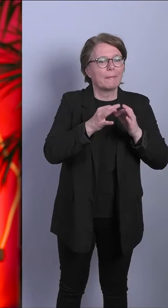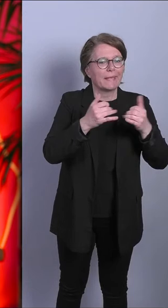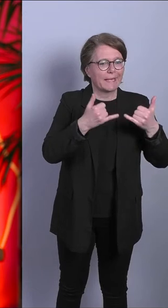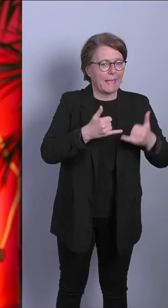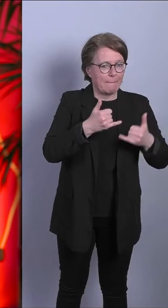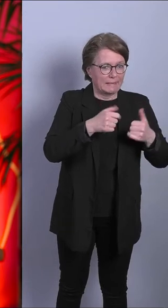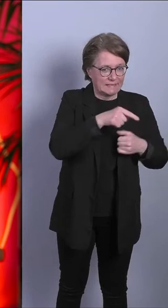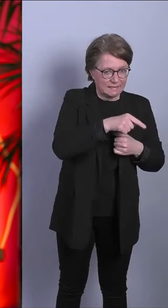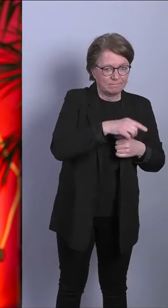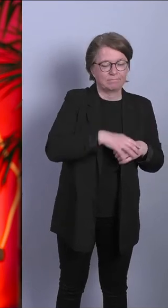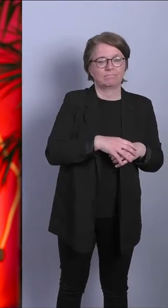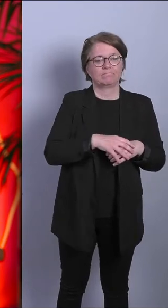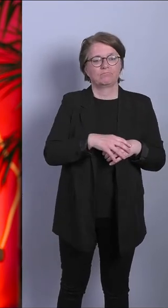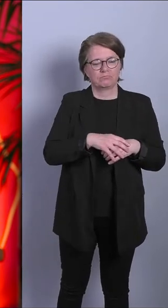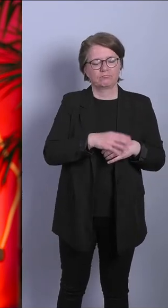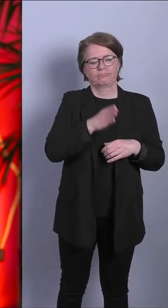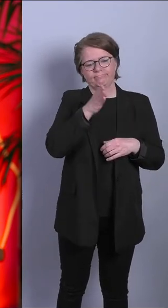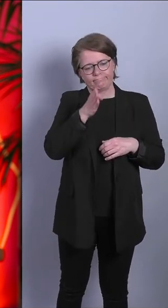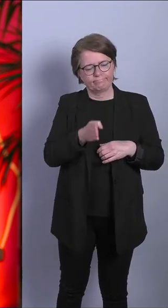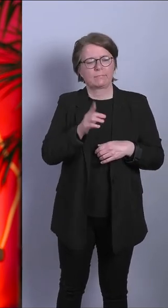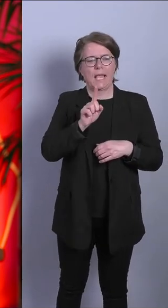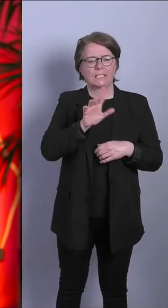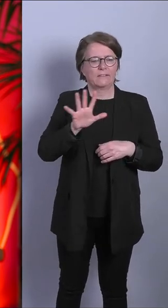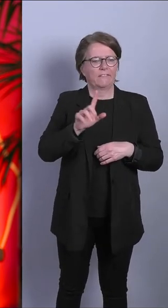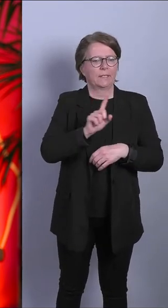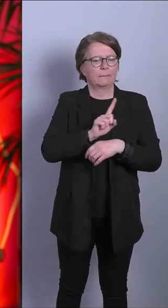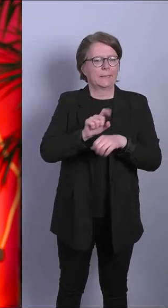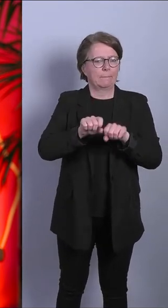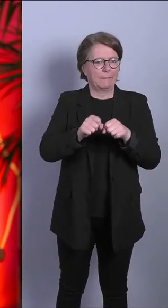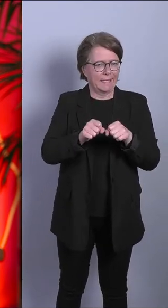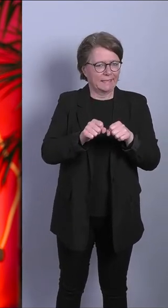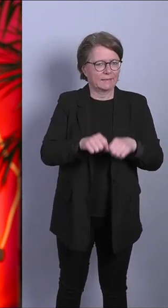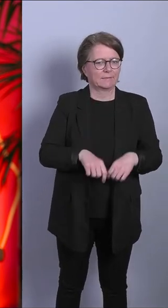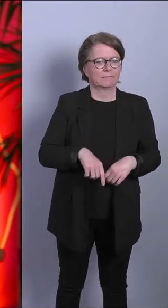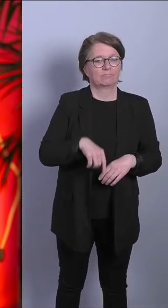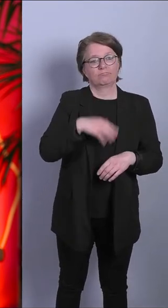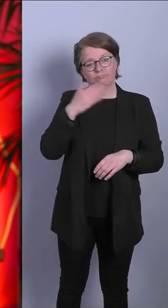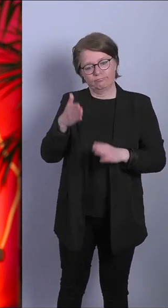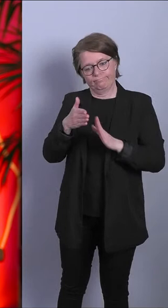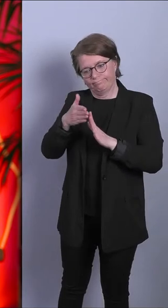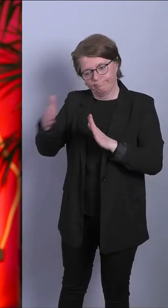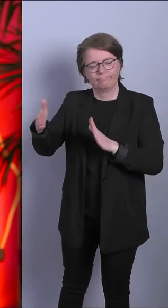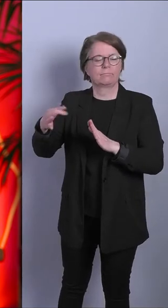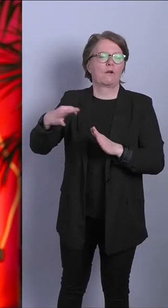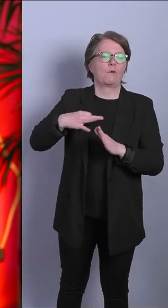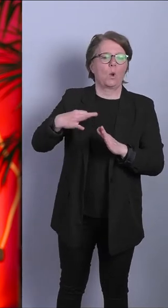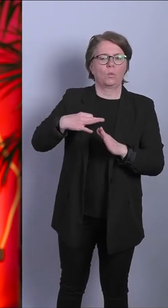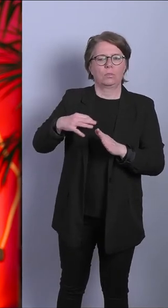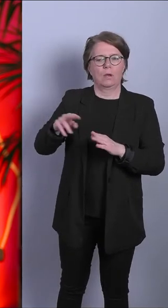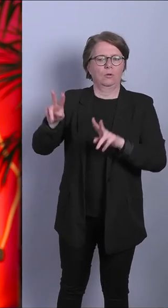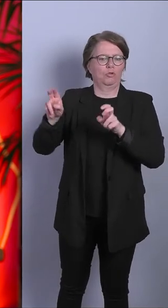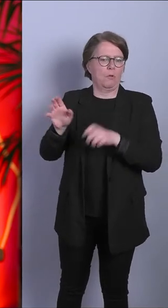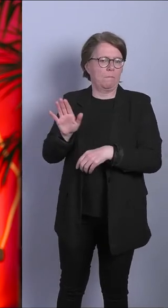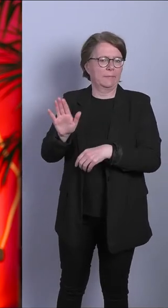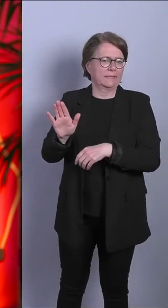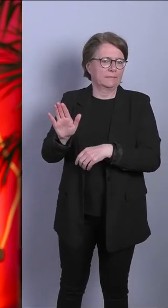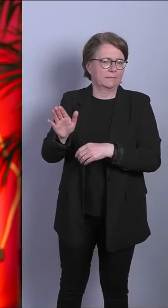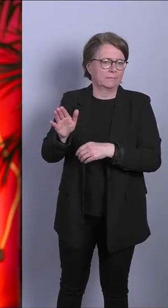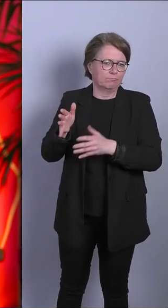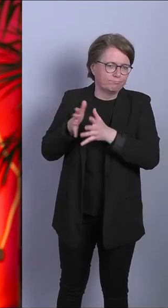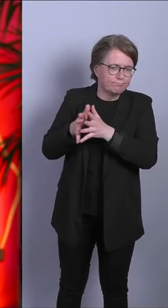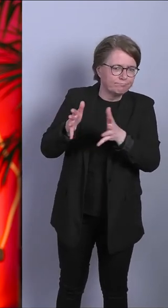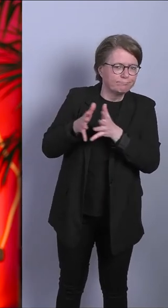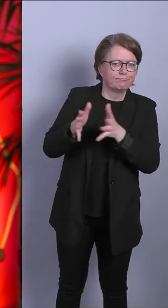Volunteer-Programm. Und im Anschluss gibt dann noch einen informellen Teil, wo ihr euch mit